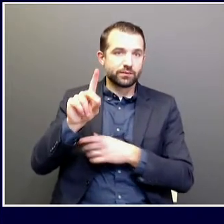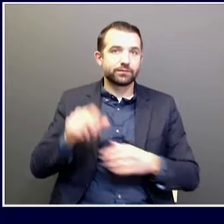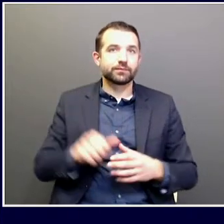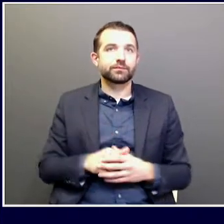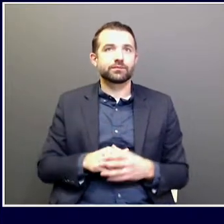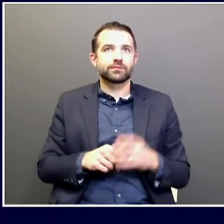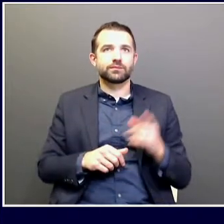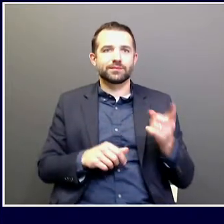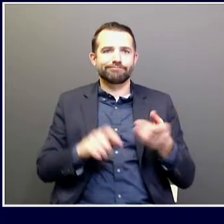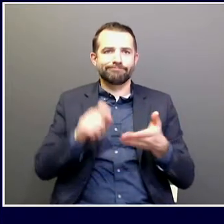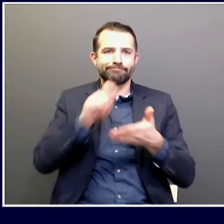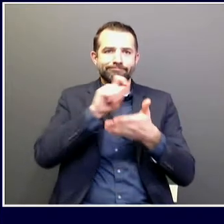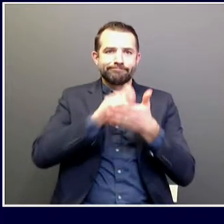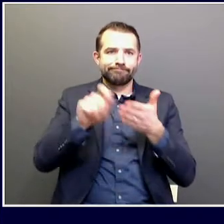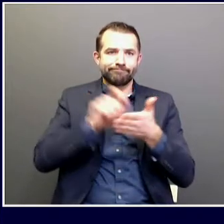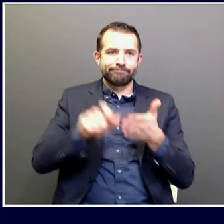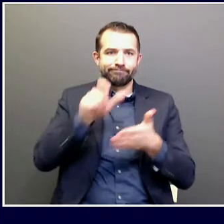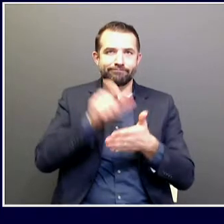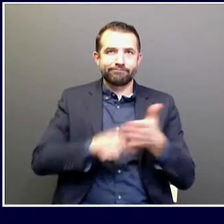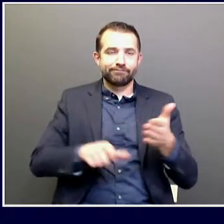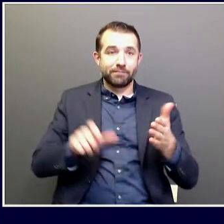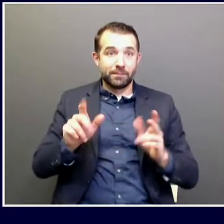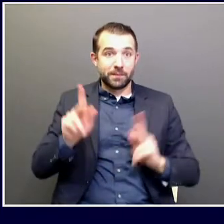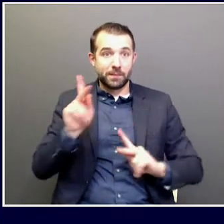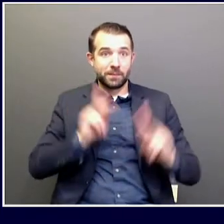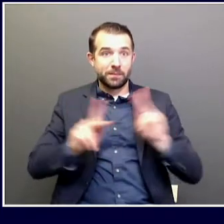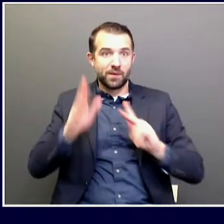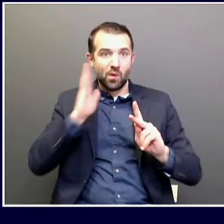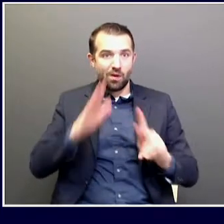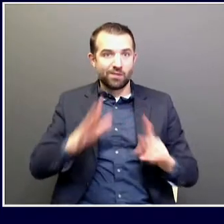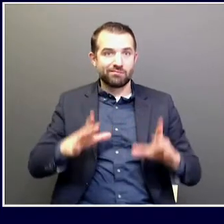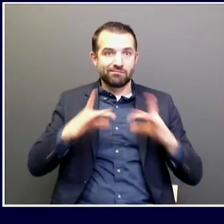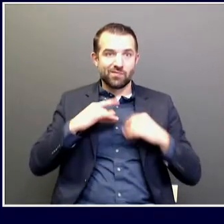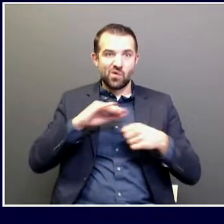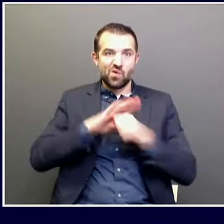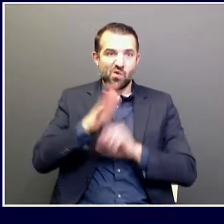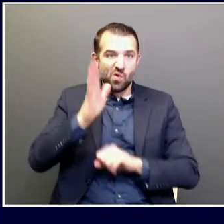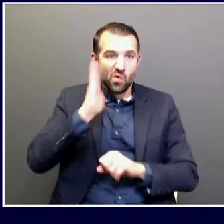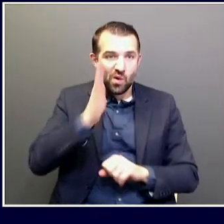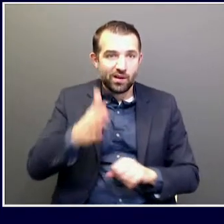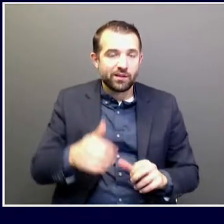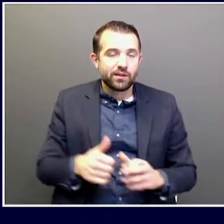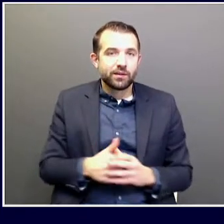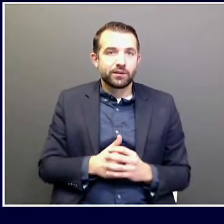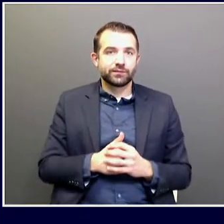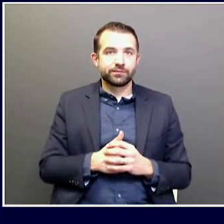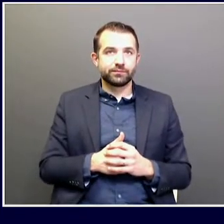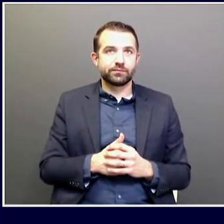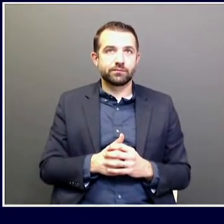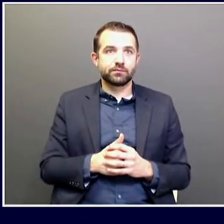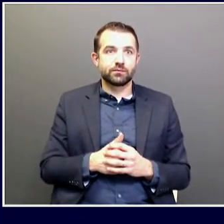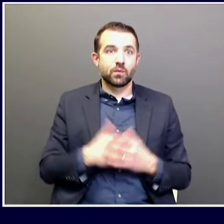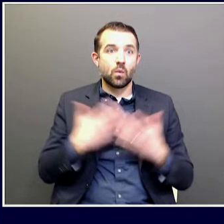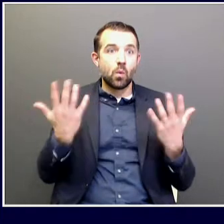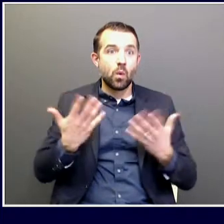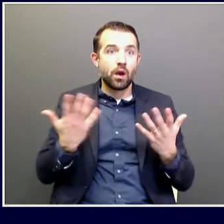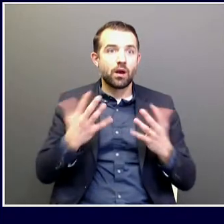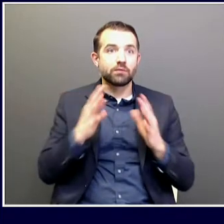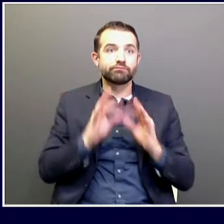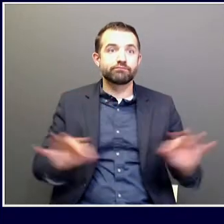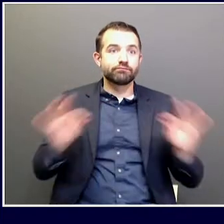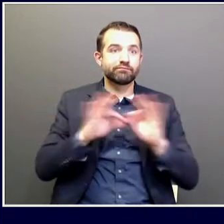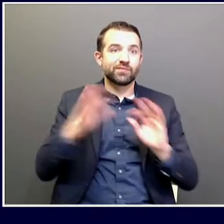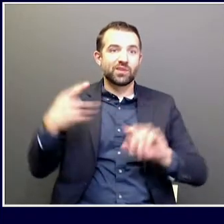will get COVID-19. It just is a matter of whether they're vaccinated or not. Is that a